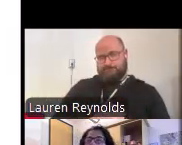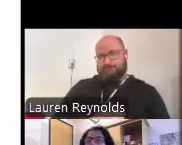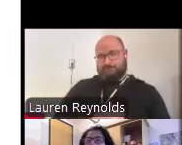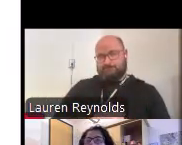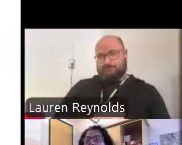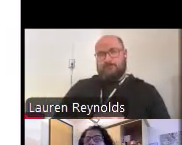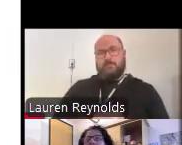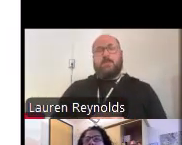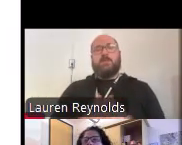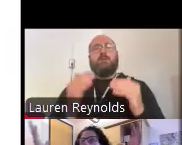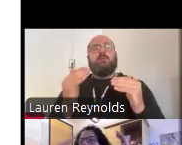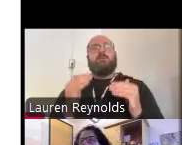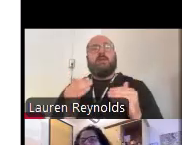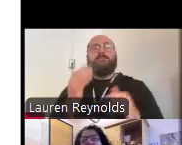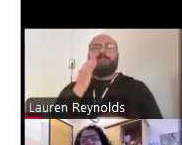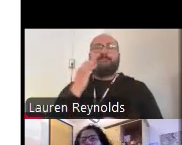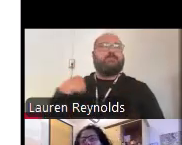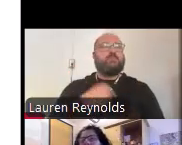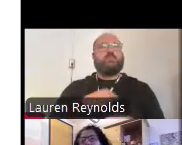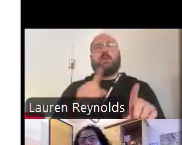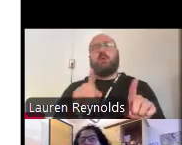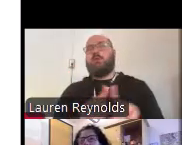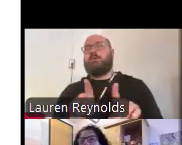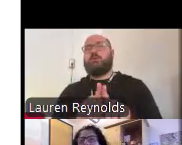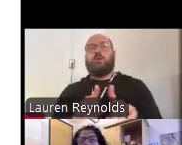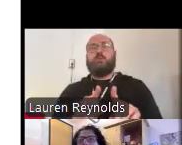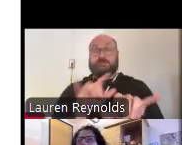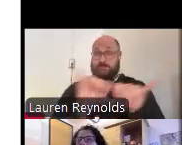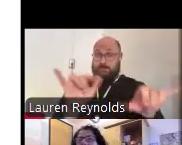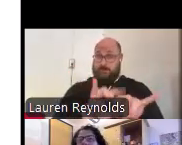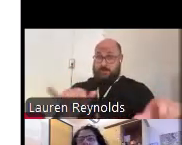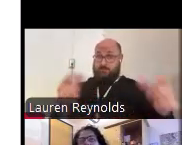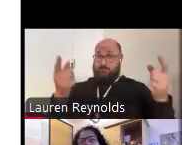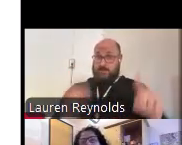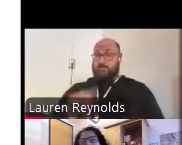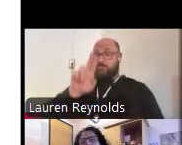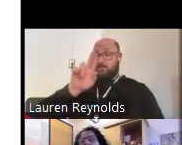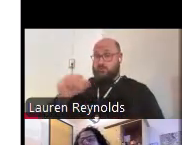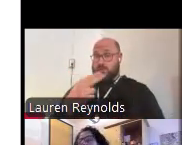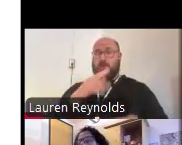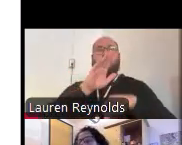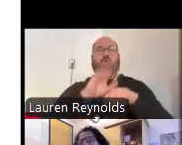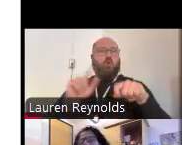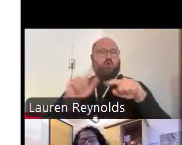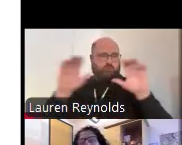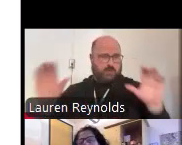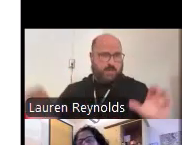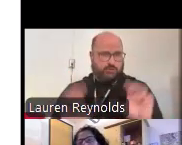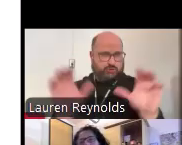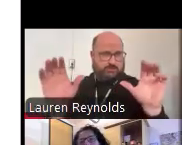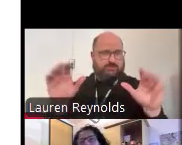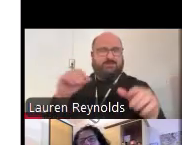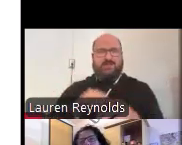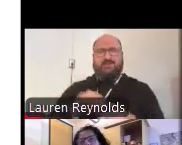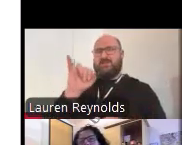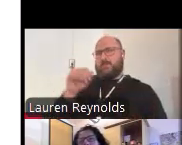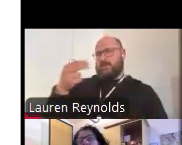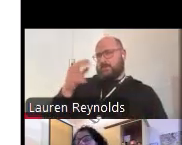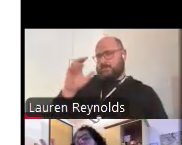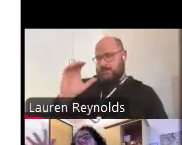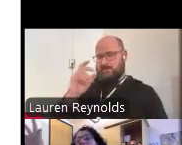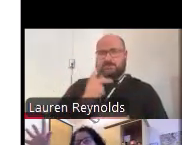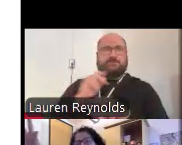And then, we've also having at the same time in Utah some calls to action within the Intermountain healthcare system. We've